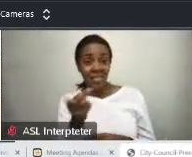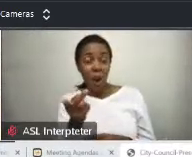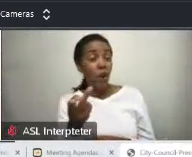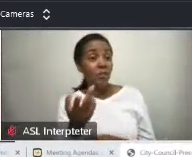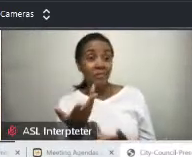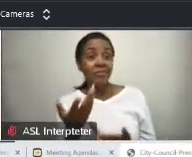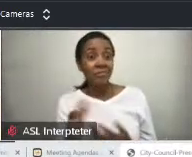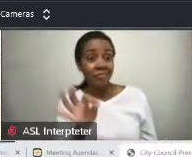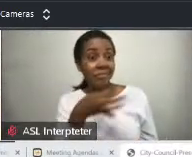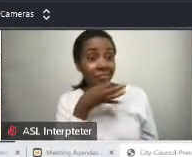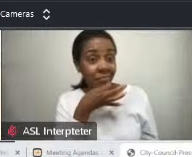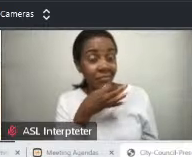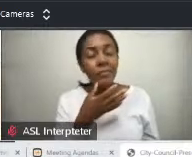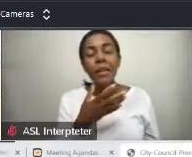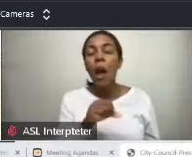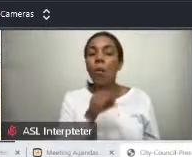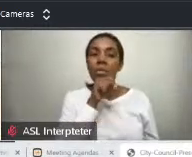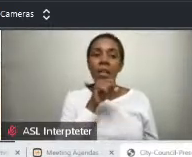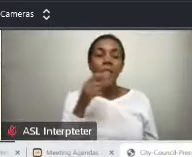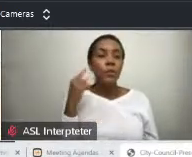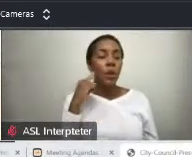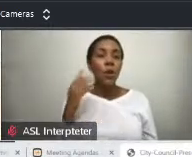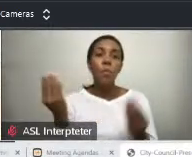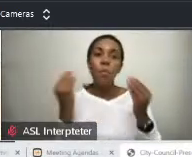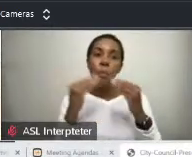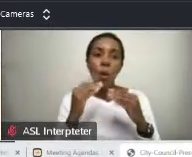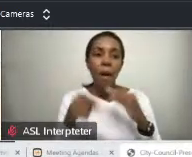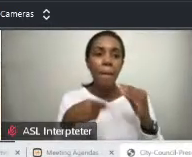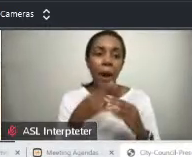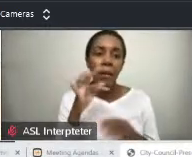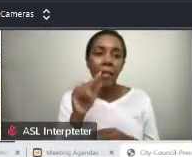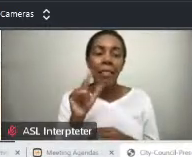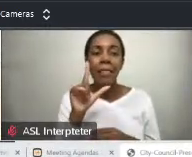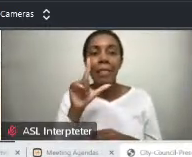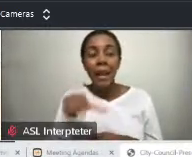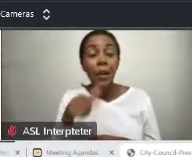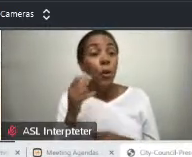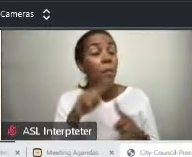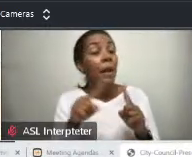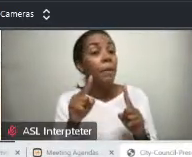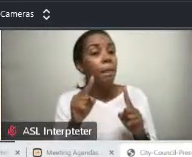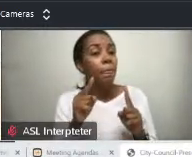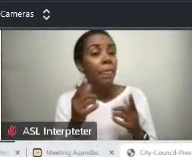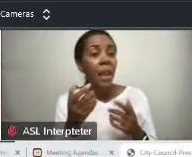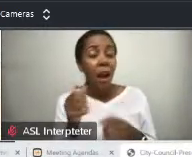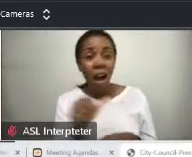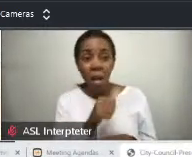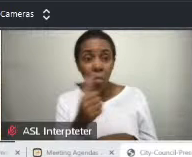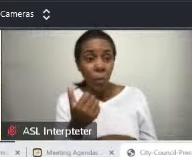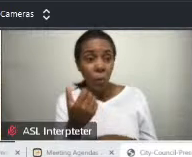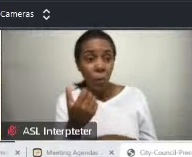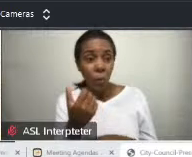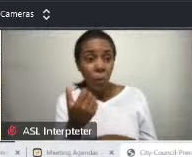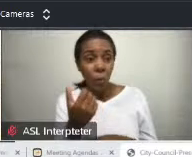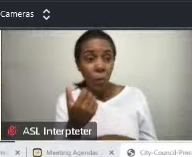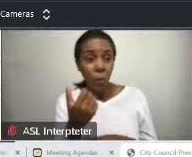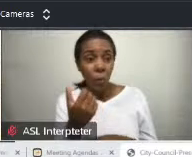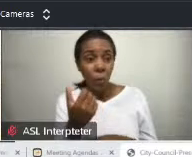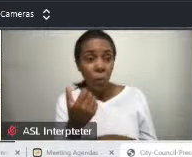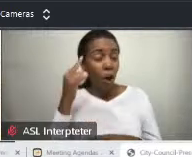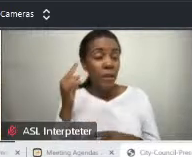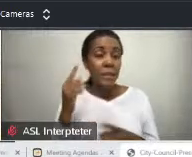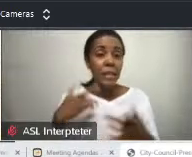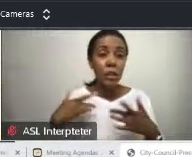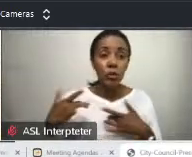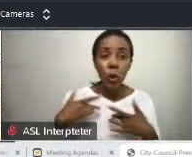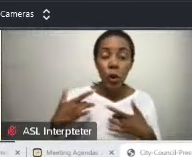okay, I would love to hear more about it later. This is only a discussion. So, with that, if there's any other questions, thoughts, concerns, or criticisms, we'll